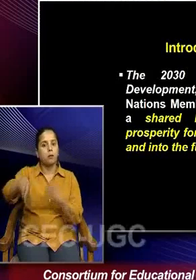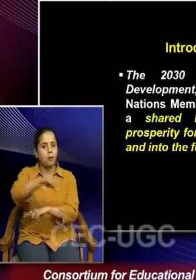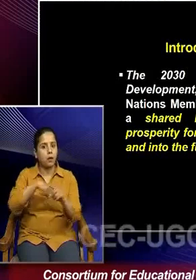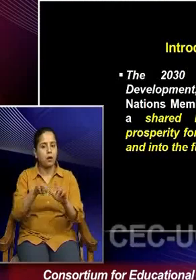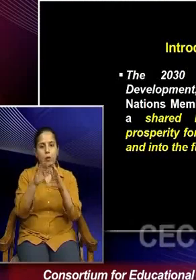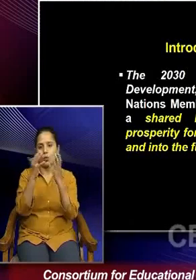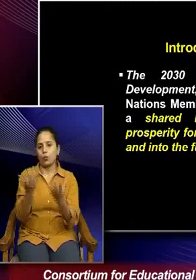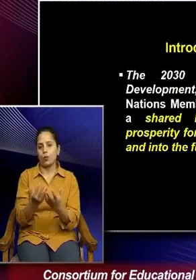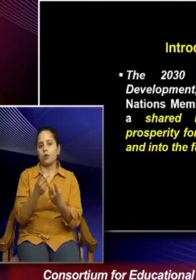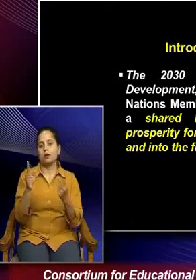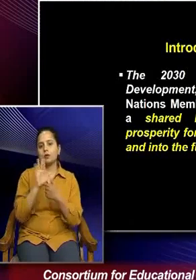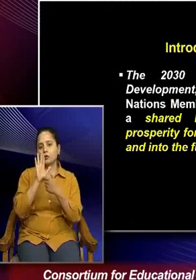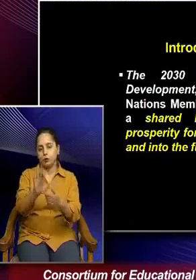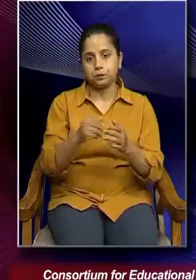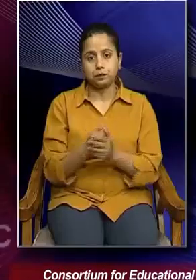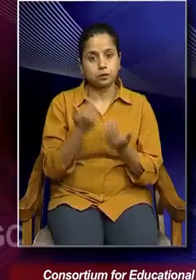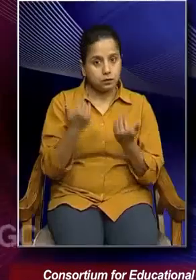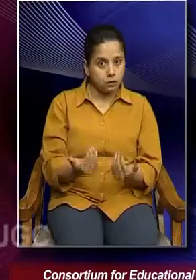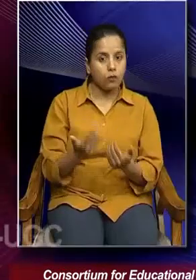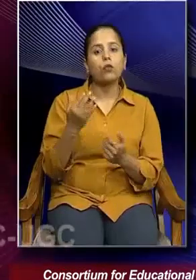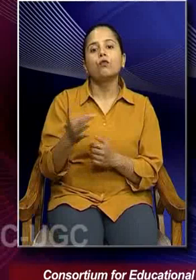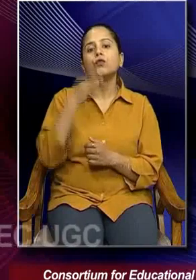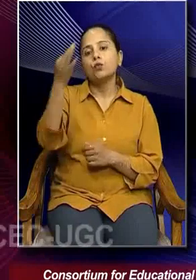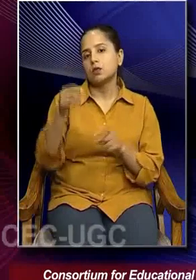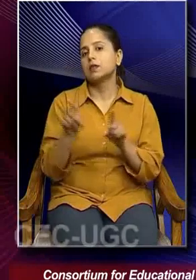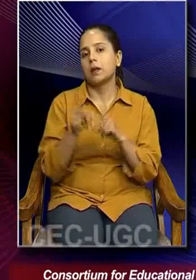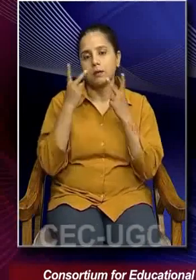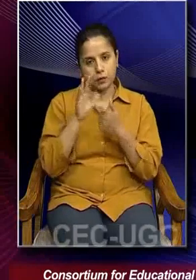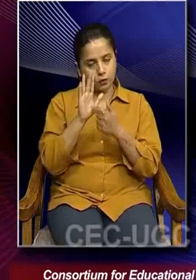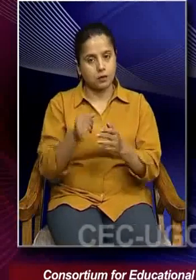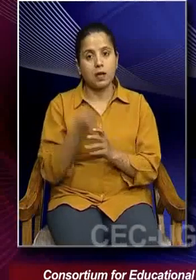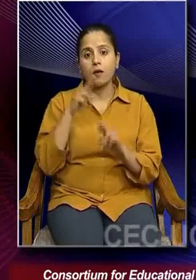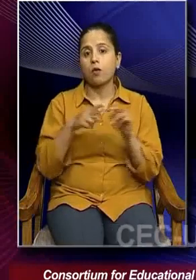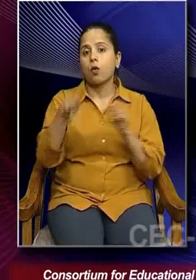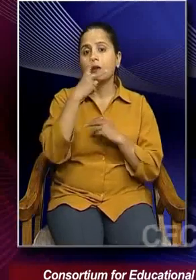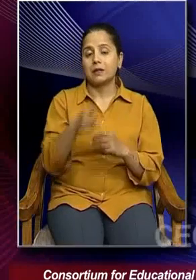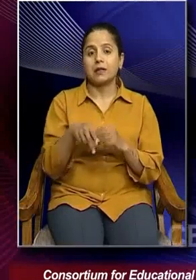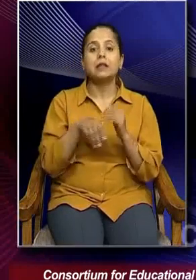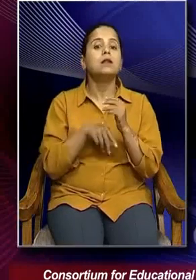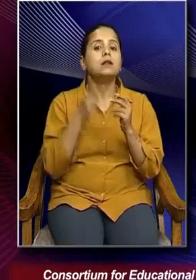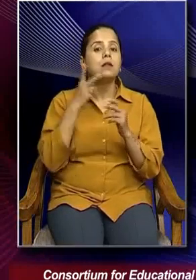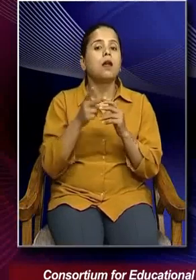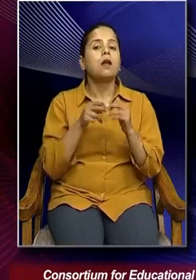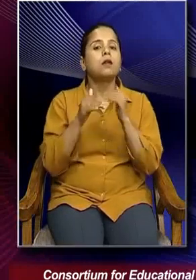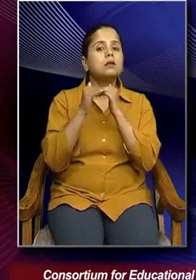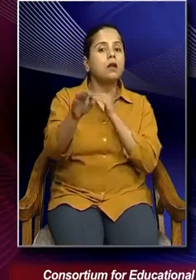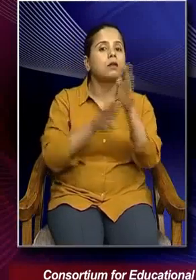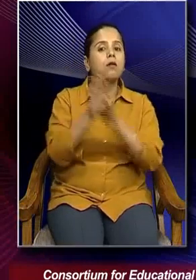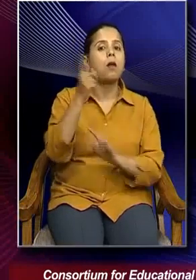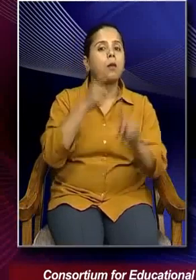planet now and also in the future. If you look at these Sustainable Development Goals, which